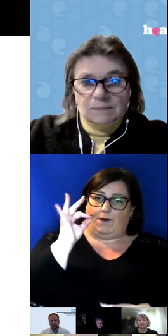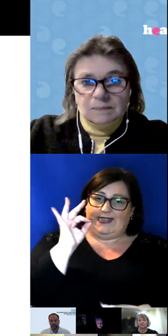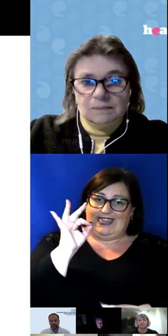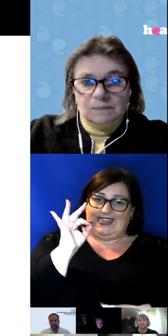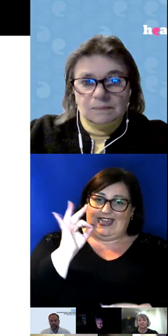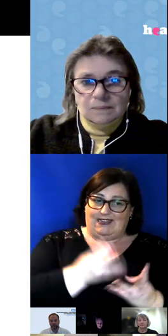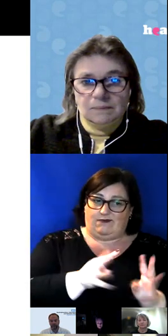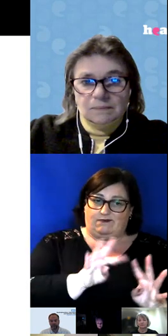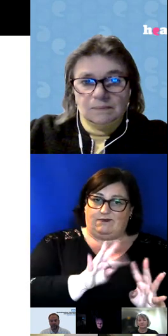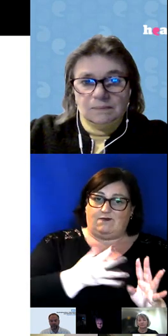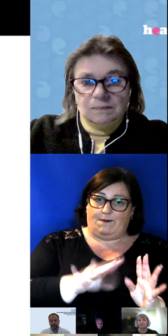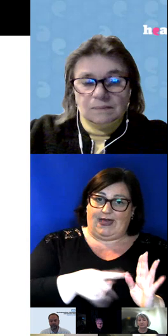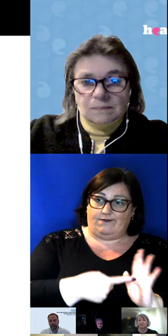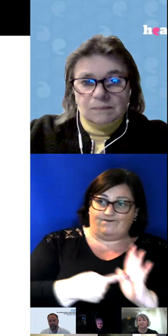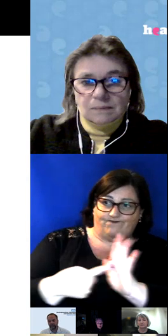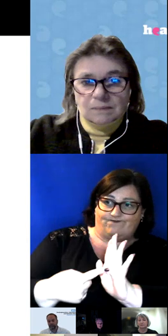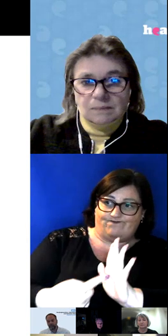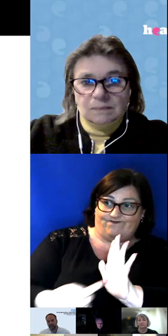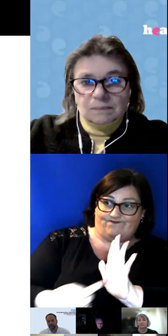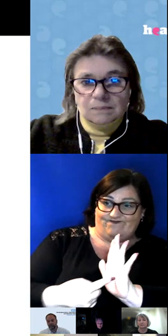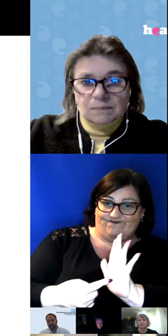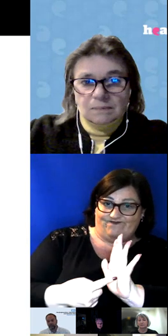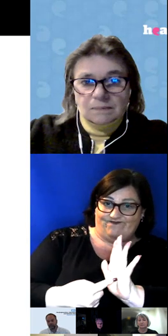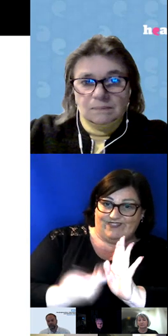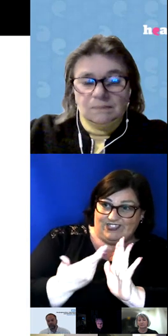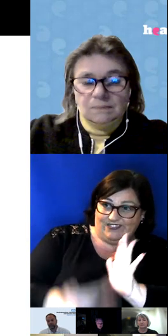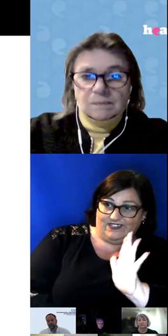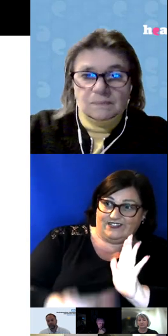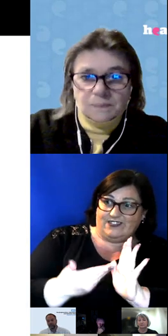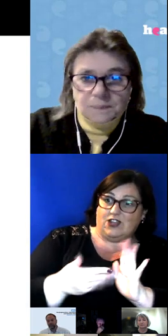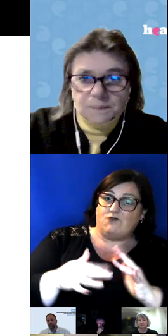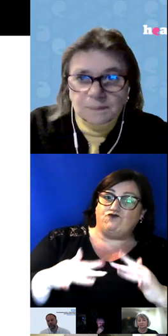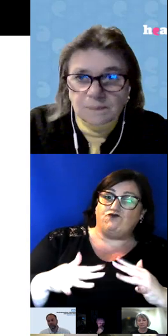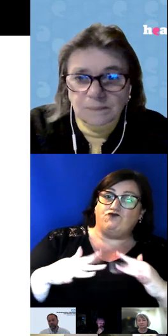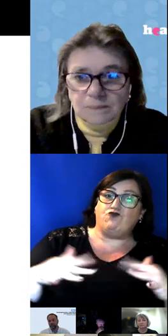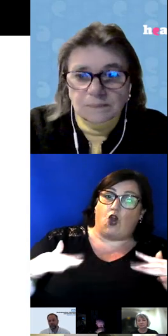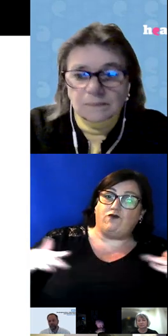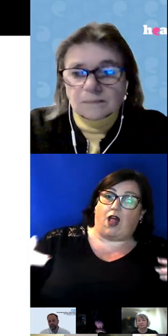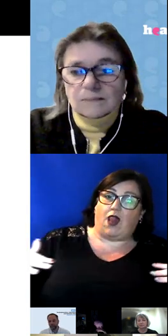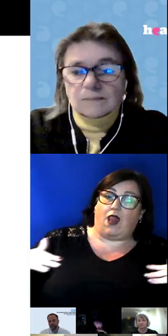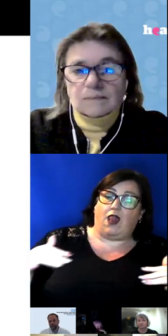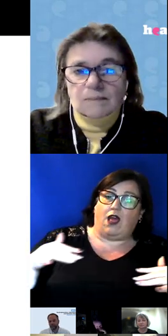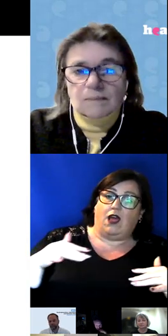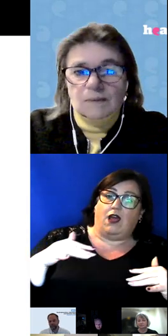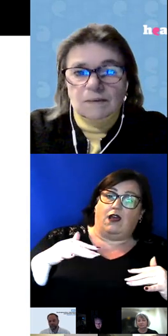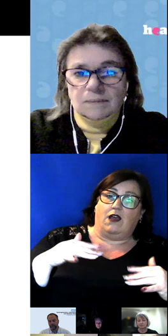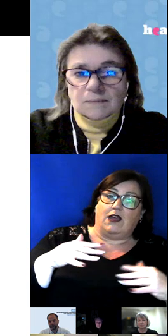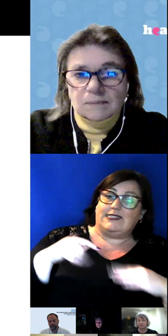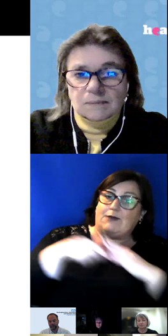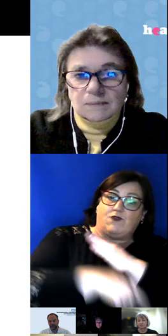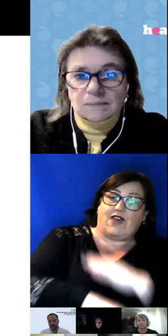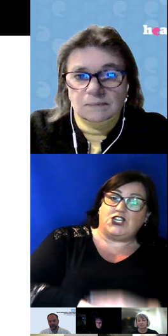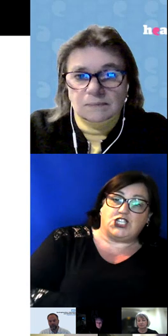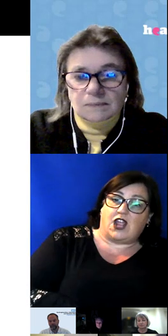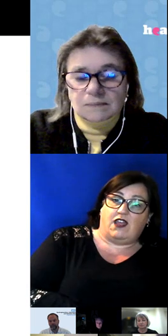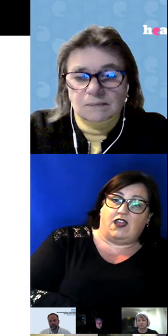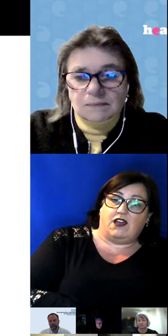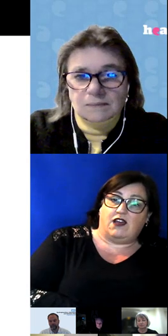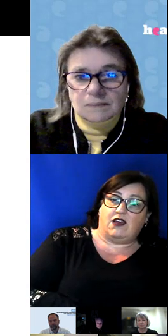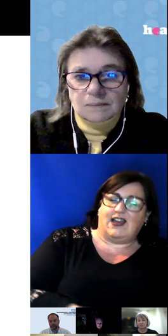rural deprivation alongside, you know, the areas of the city areas, where, of course, there's a